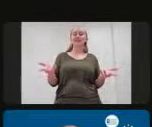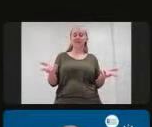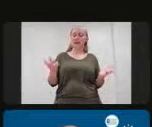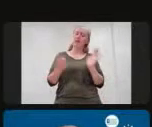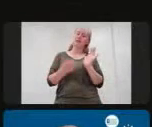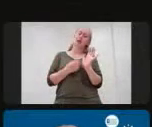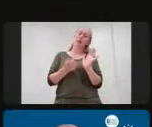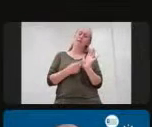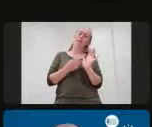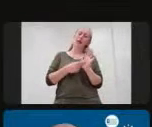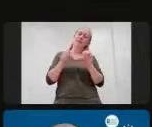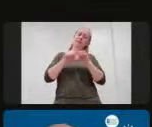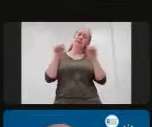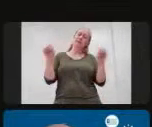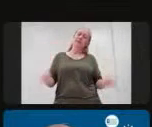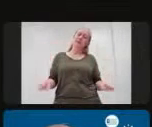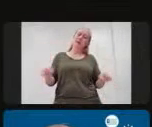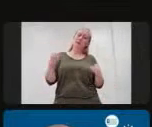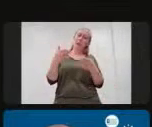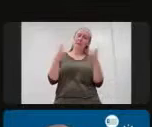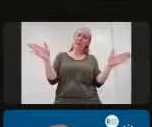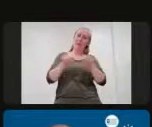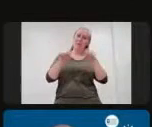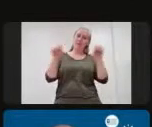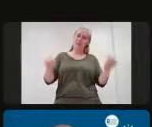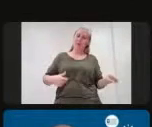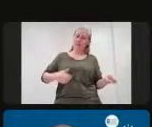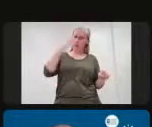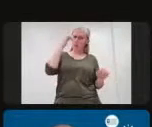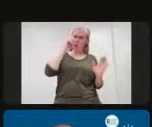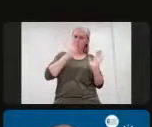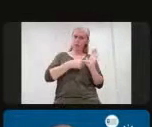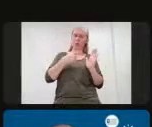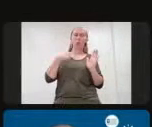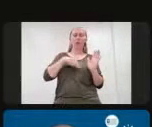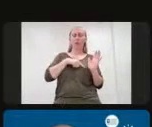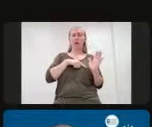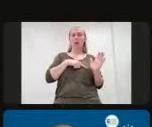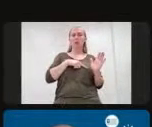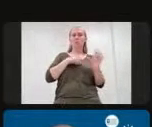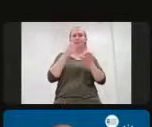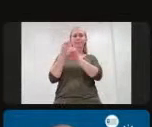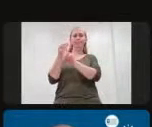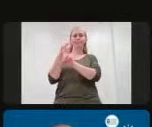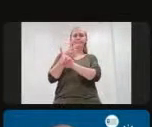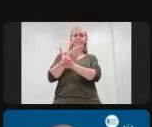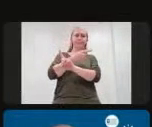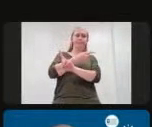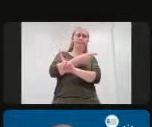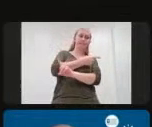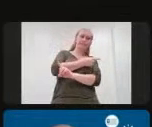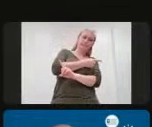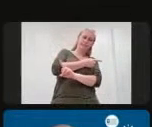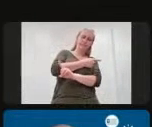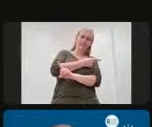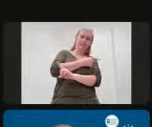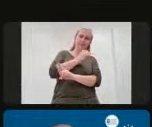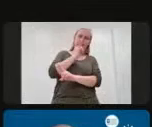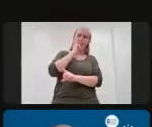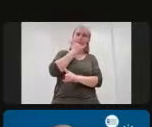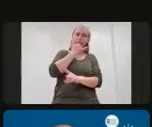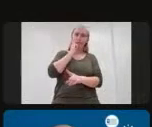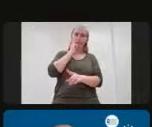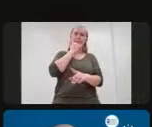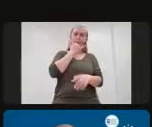Sometimes in systems like public system, I noticed we get carried away by the crisis of that year or crisis of